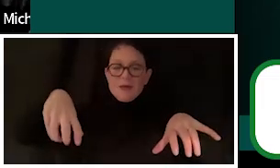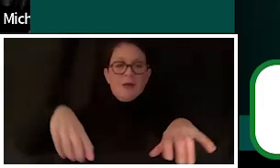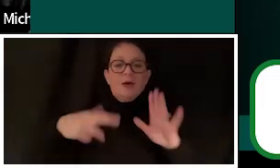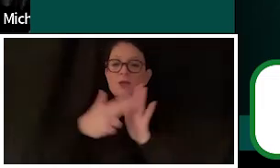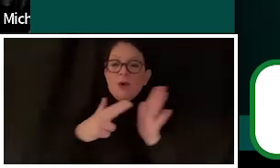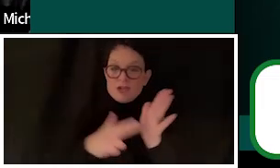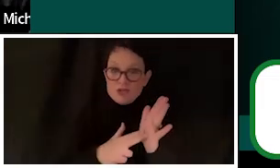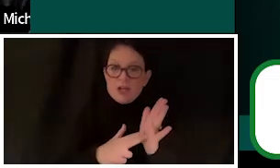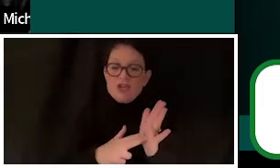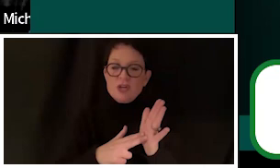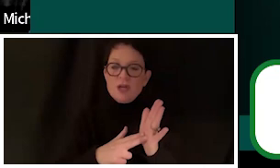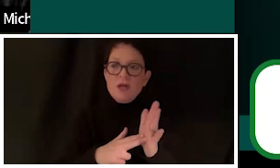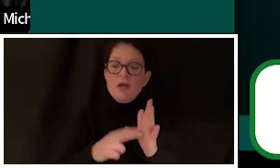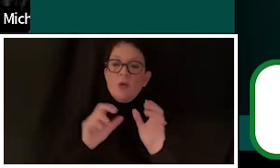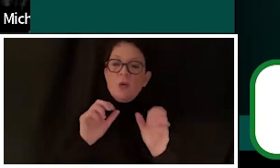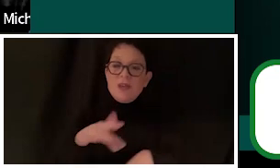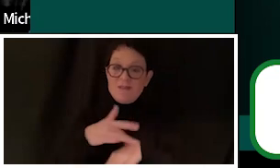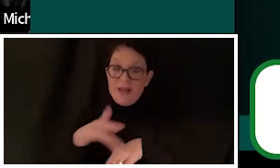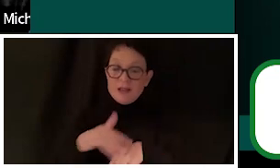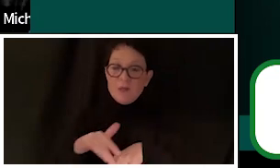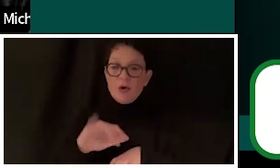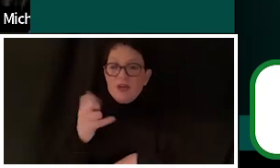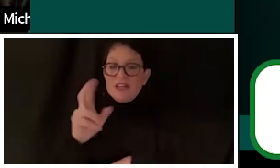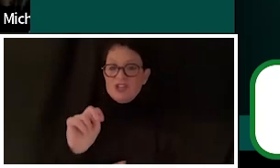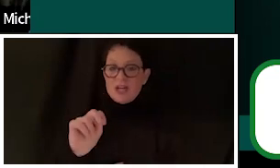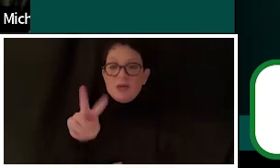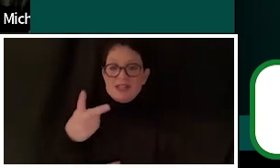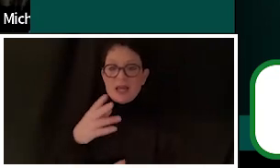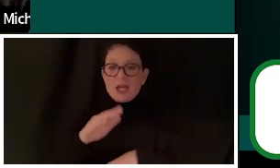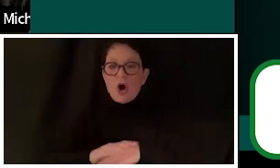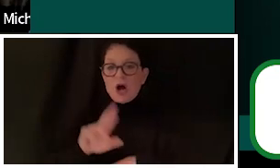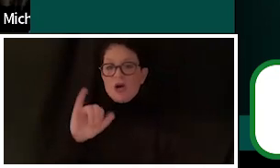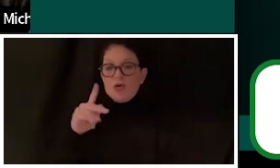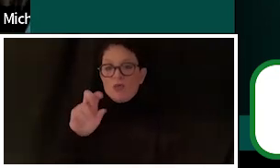Registration will go live on the Ripon website on January 2nd,